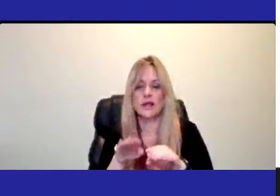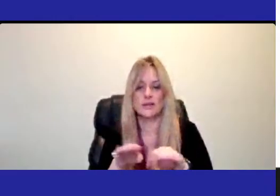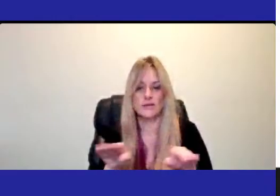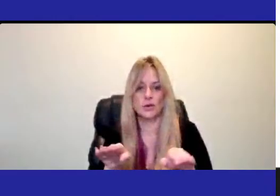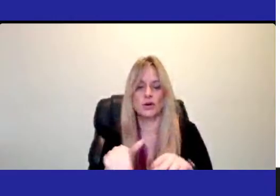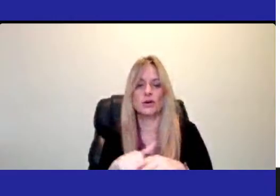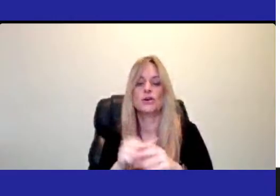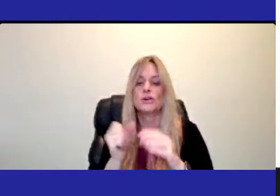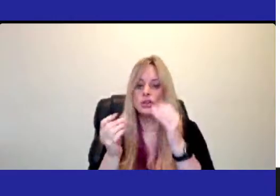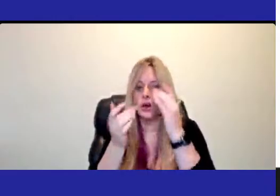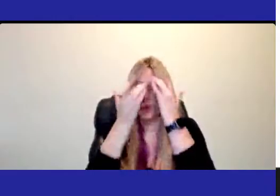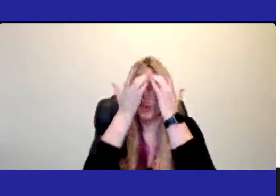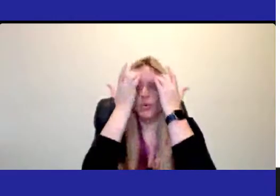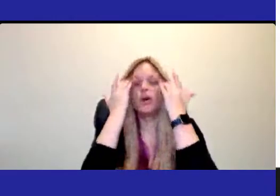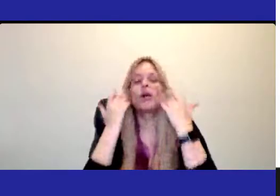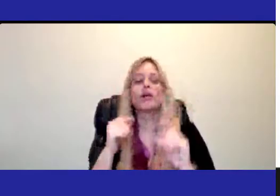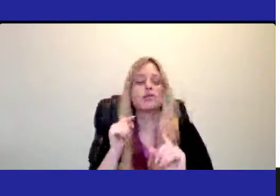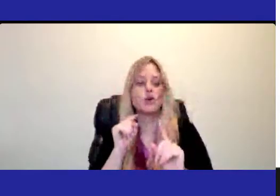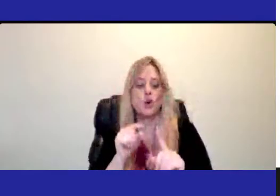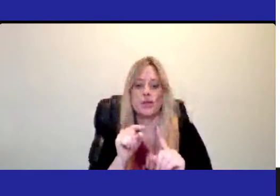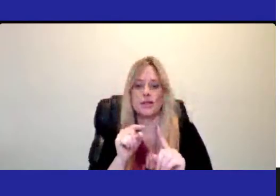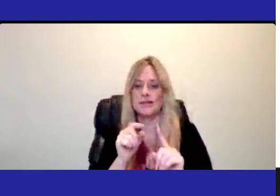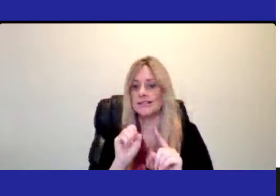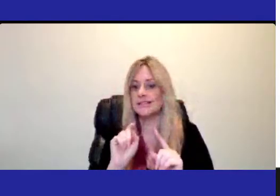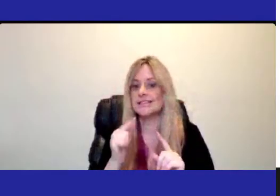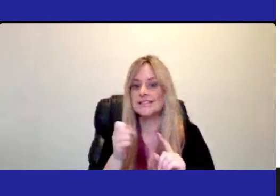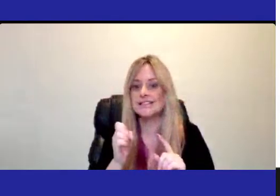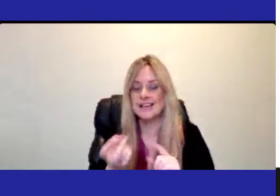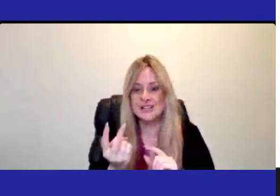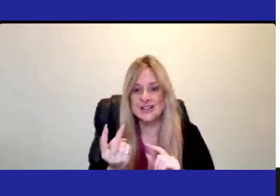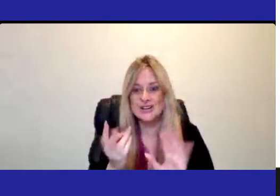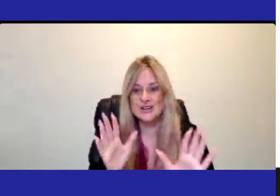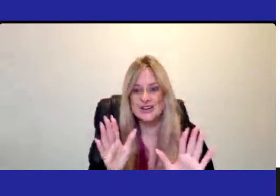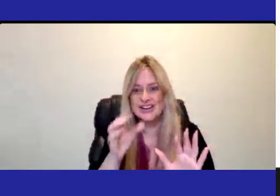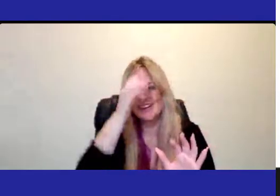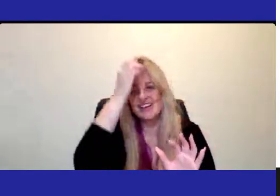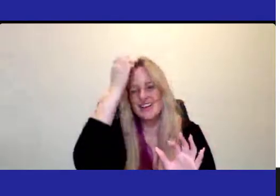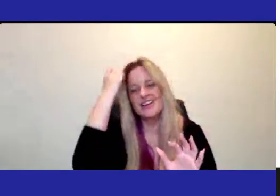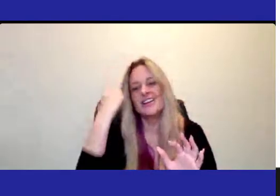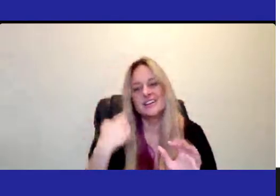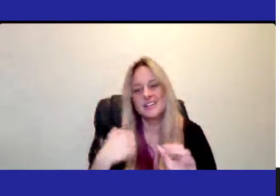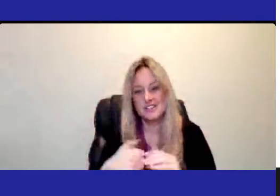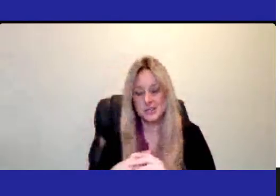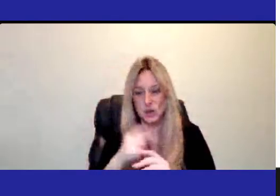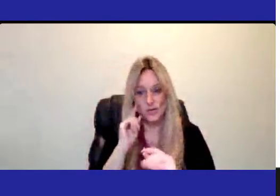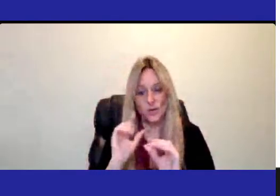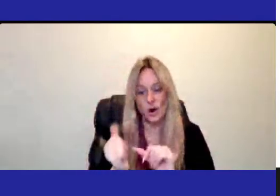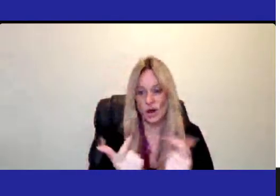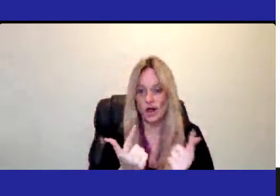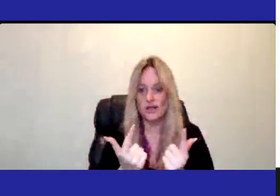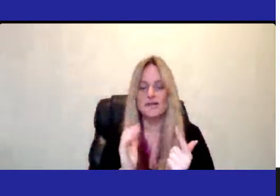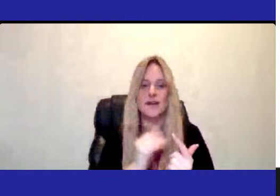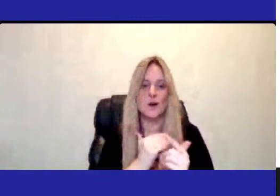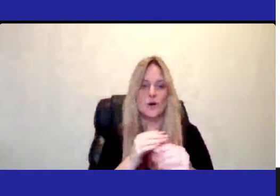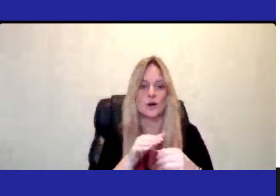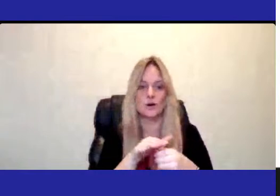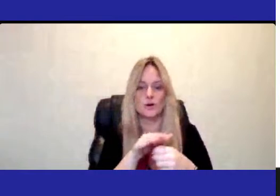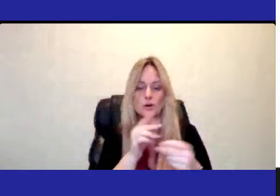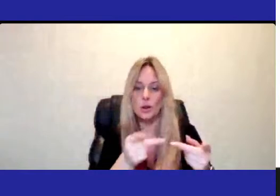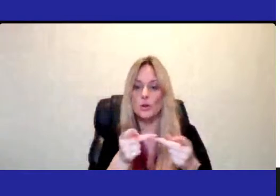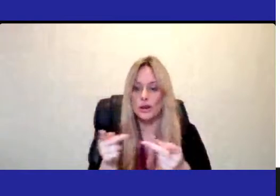So this is stage 2, actual implementation for all of our sites of